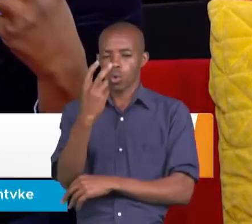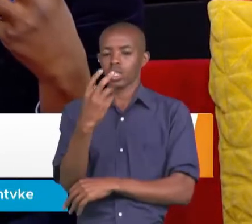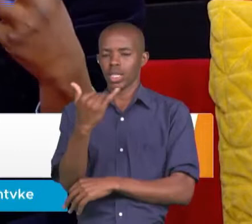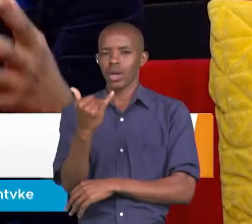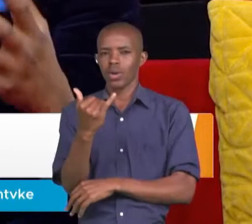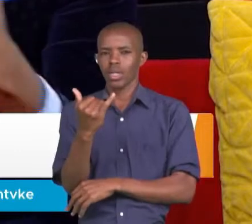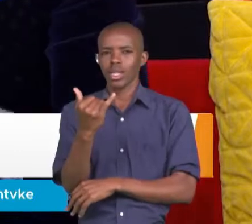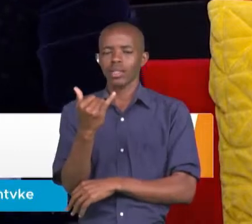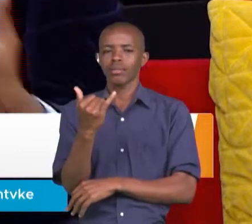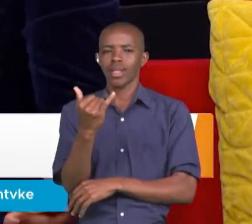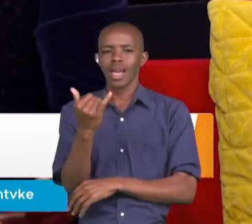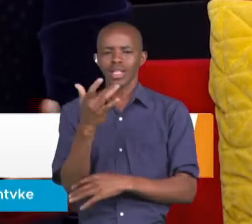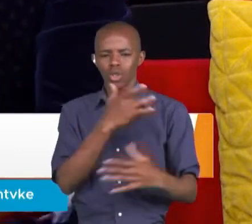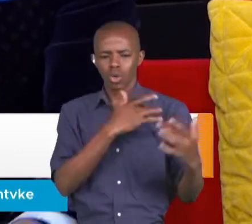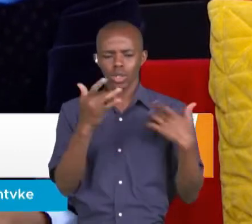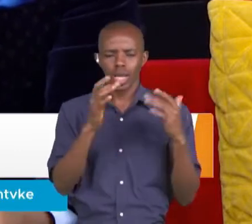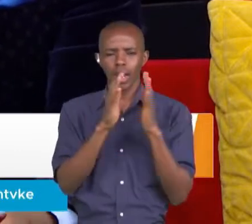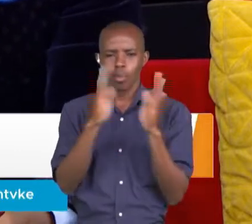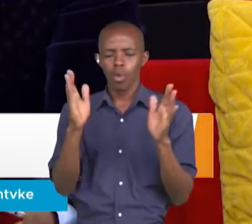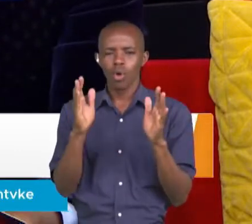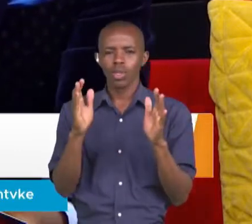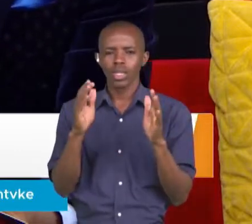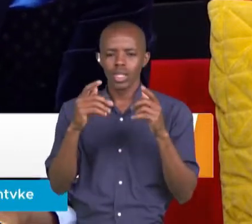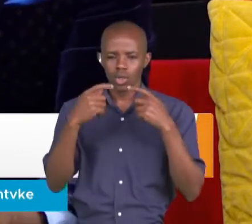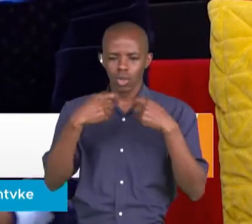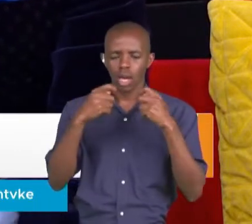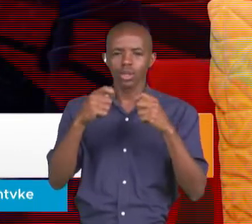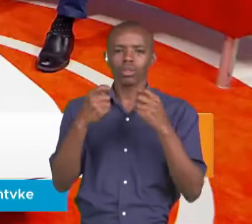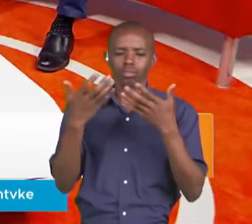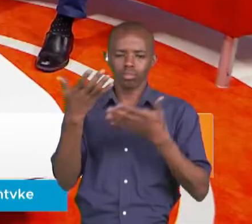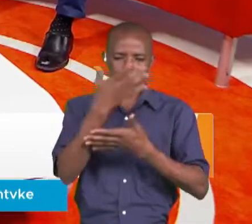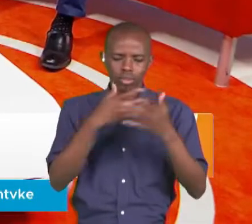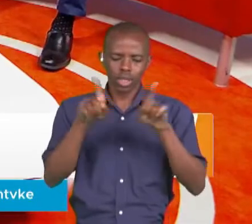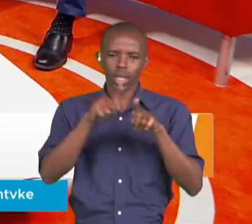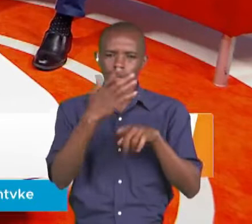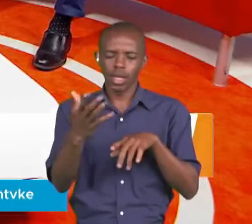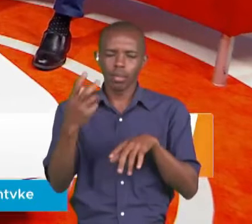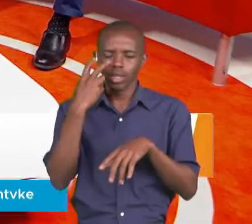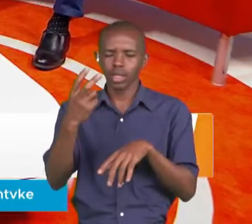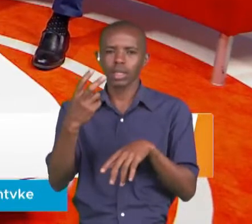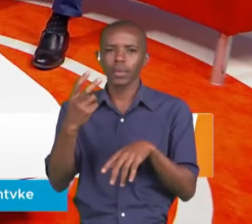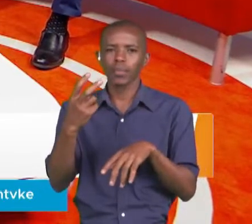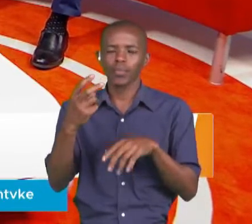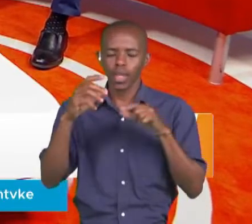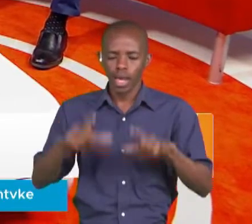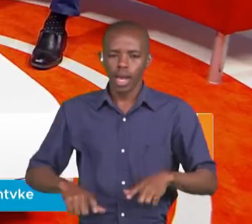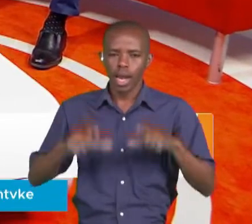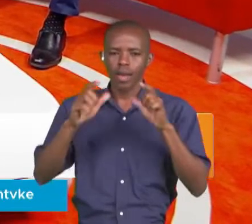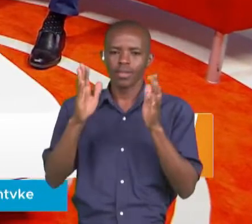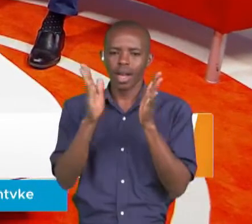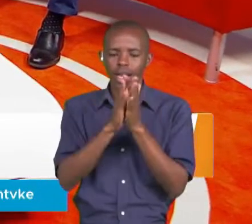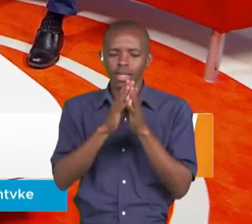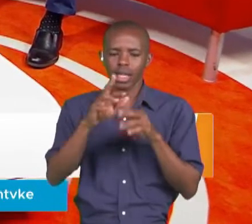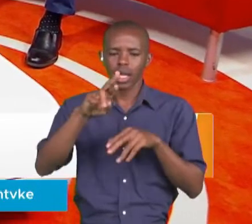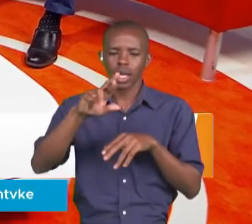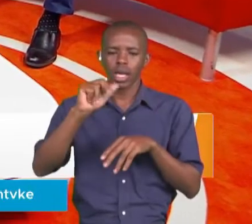very concerned. Absolutely. Maybe they're even in the country, yes, trying to also negotiate this, mm-hmm, thing. But look at this. Life and ransom. There's, mm-hmm,